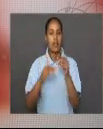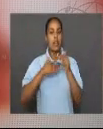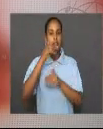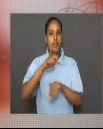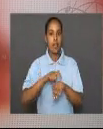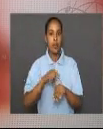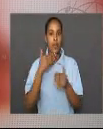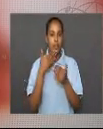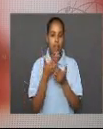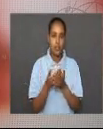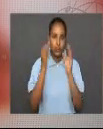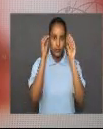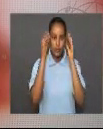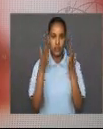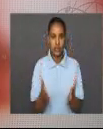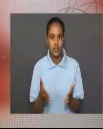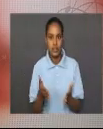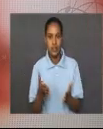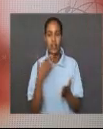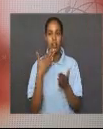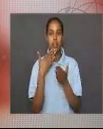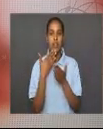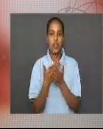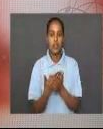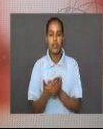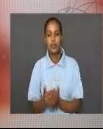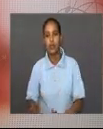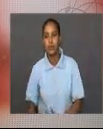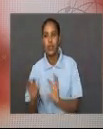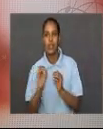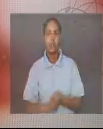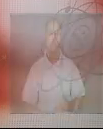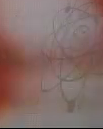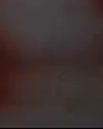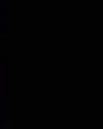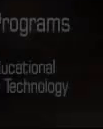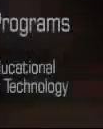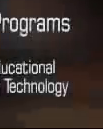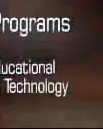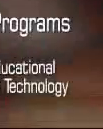time, thank you, teacher. Thank you, students.